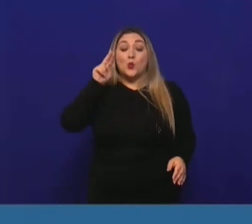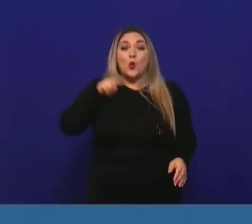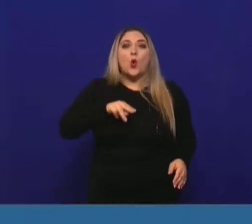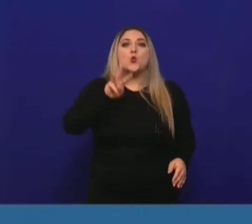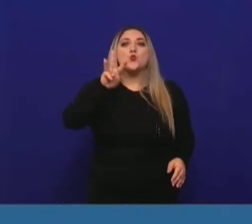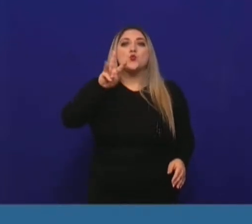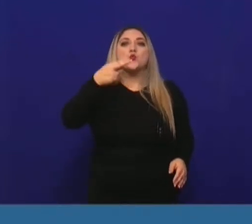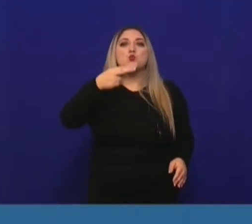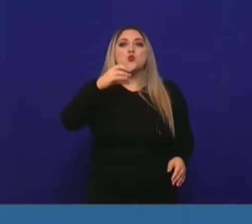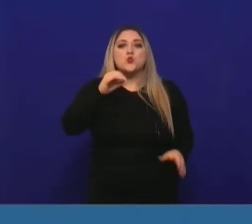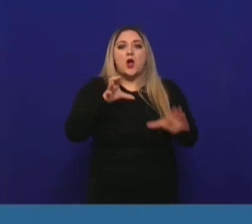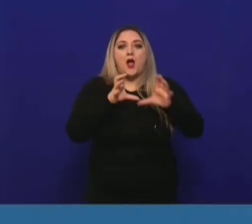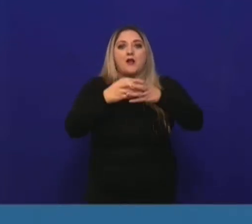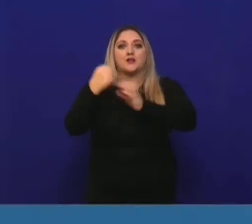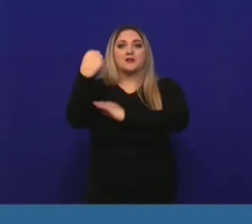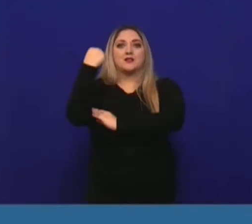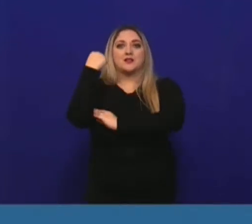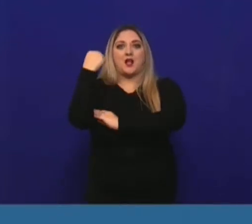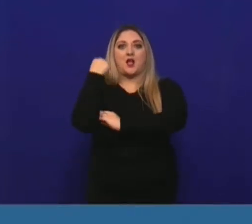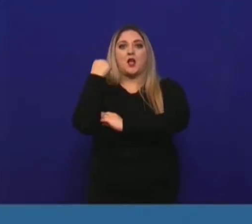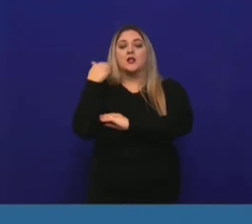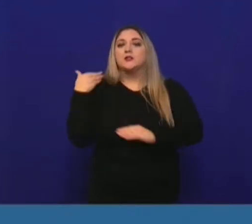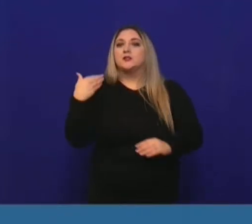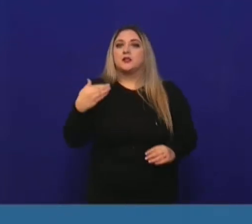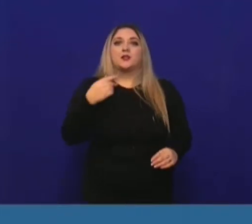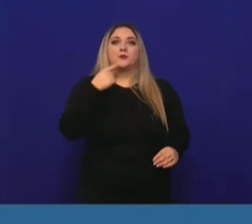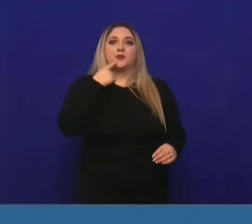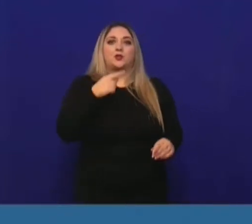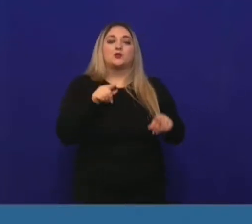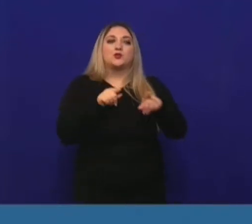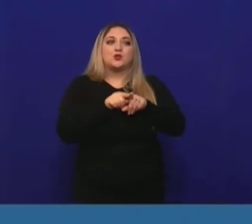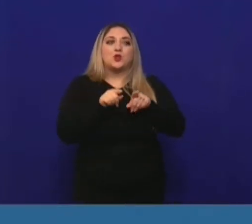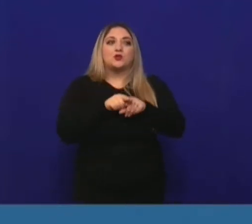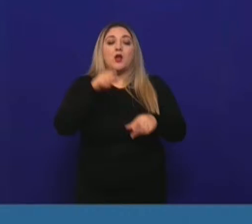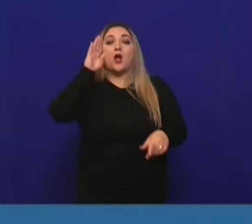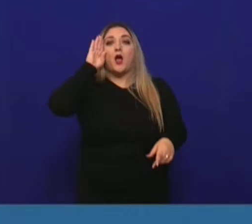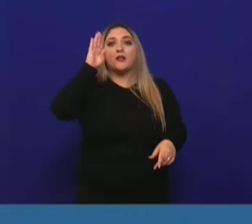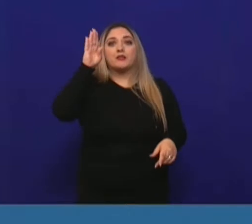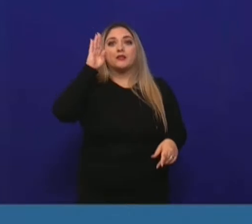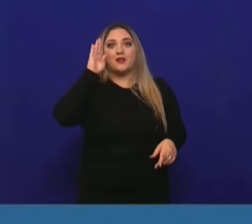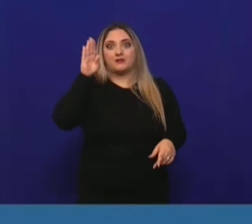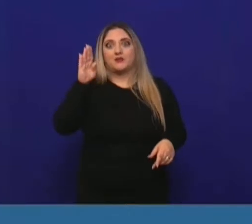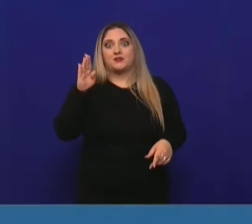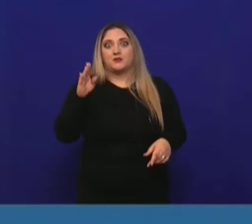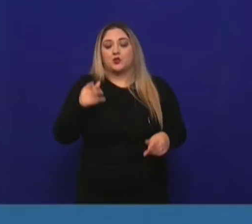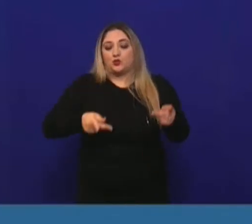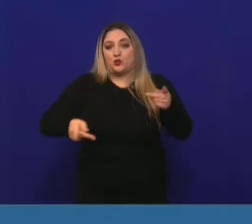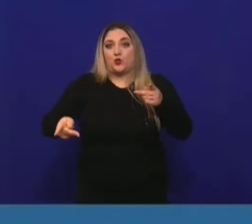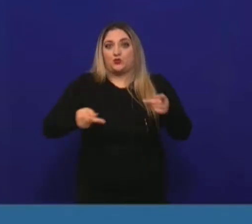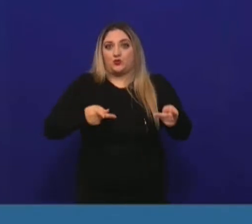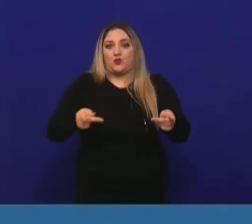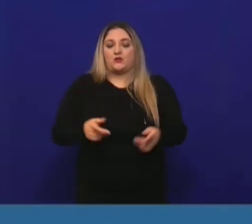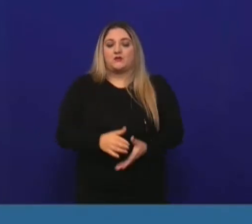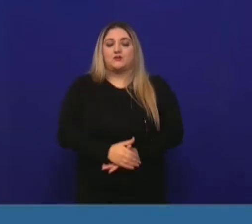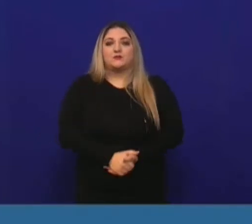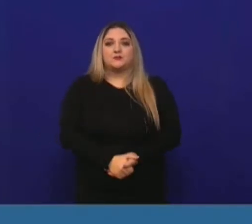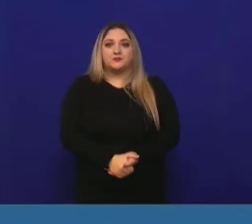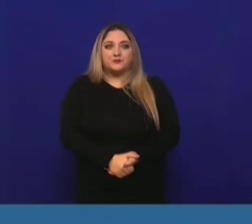u anka l-kumpaniji stess ukoll jagħmluha ċara li rridu nibqgħu għalissa għaddejjin b'dawn il-miżuri u miżuri ta' prevenzjoni.